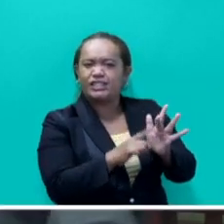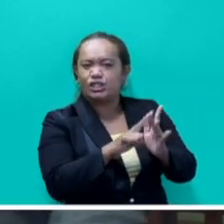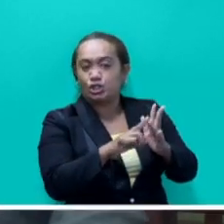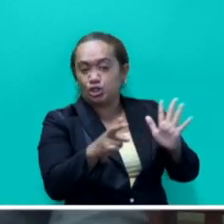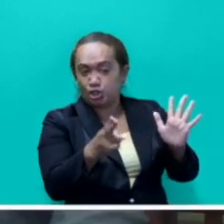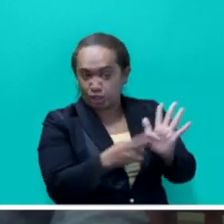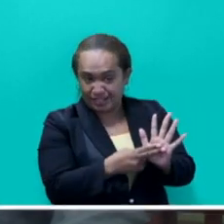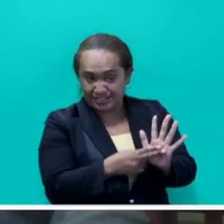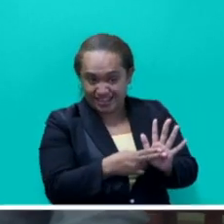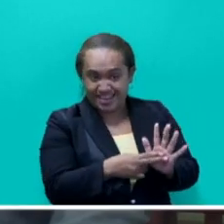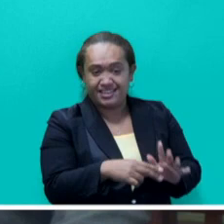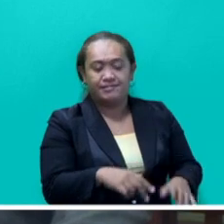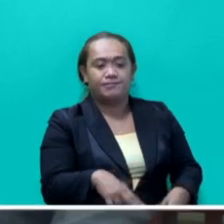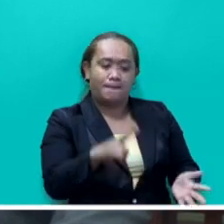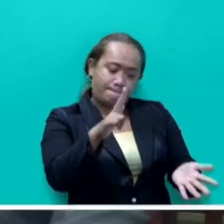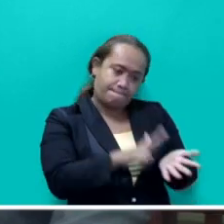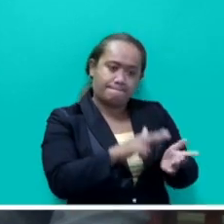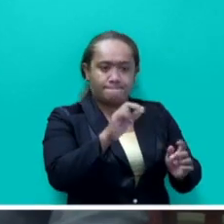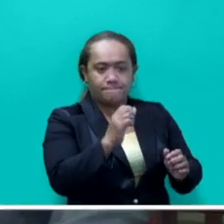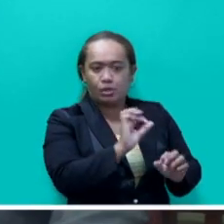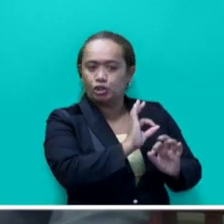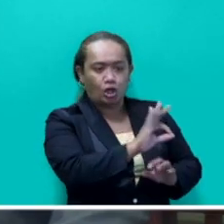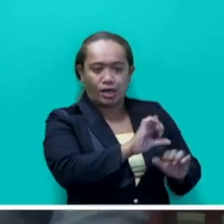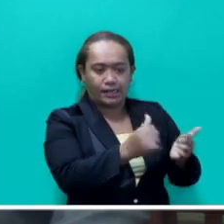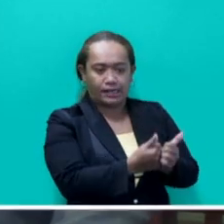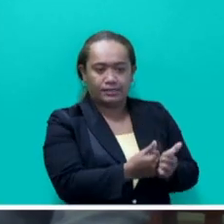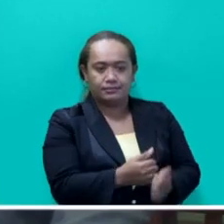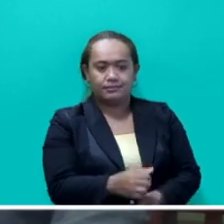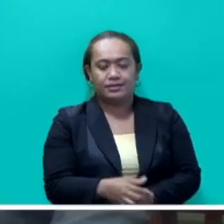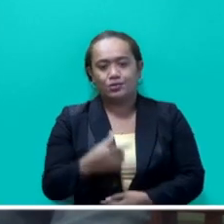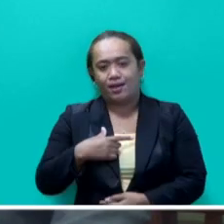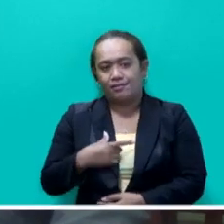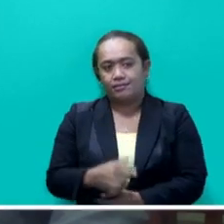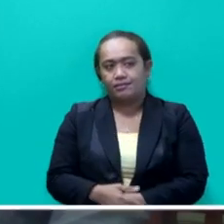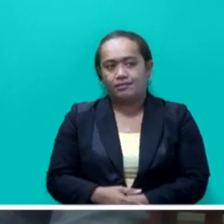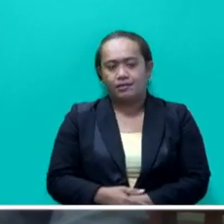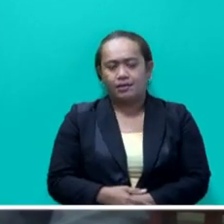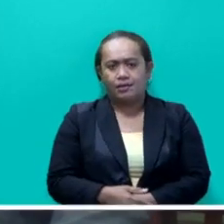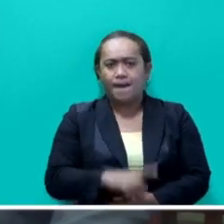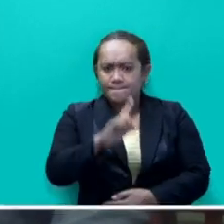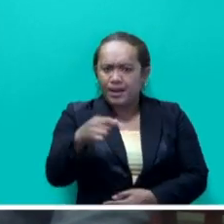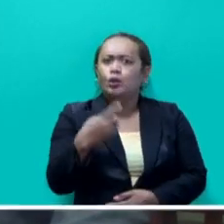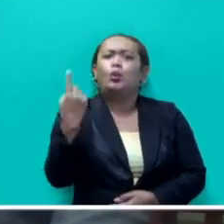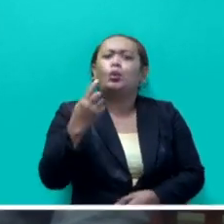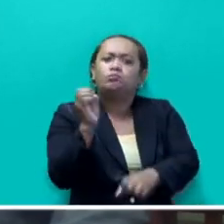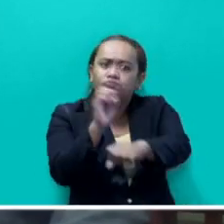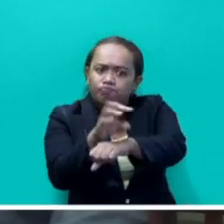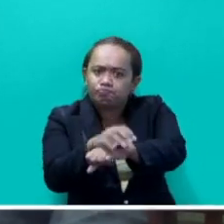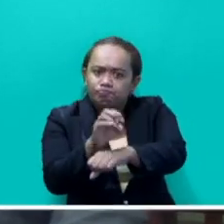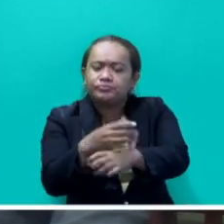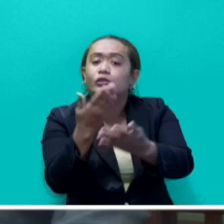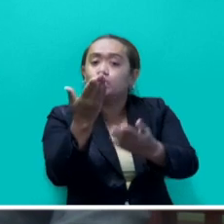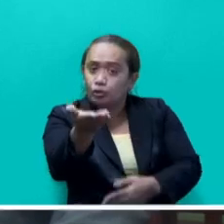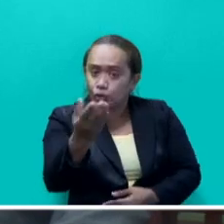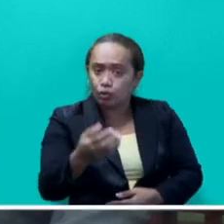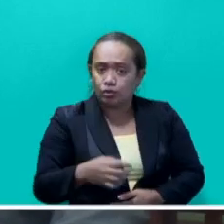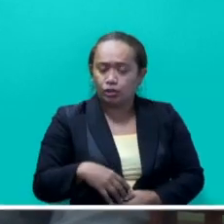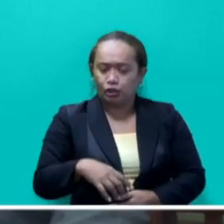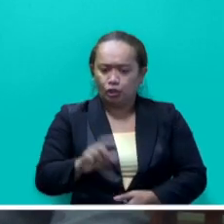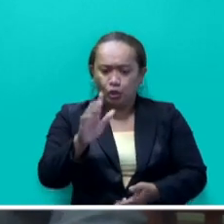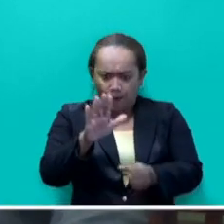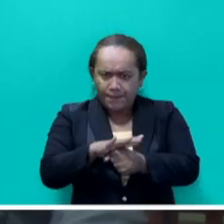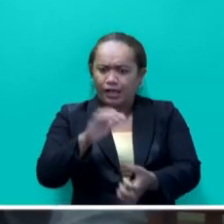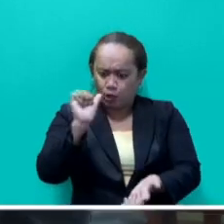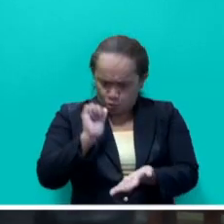informed of the facts so that they can make informed decisions? And